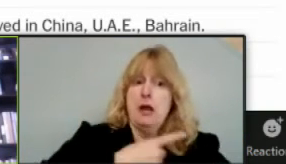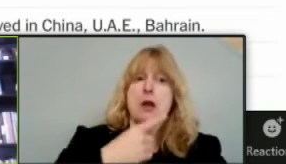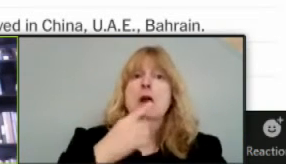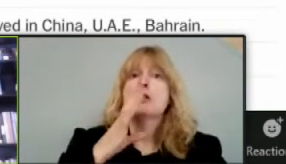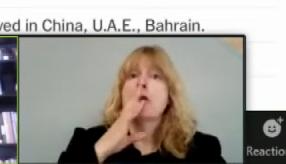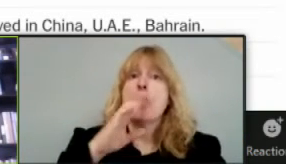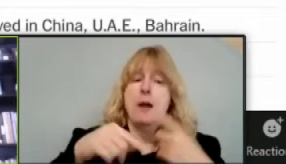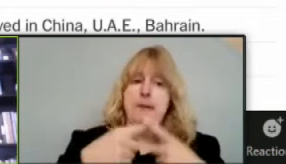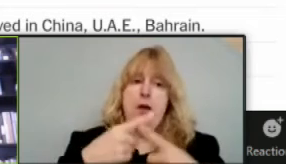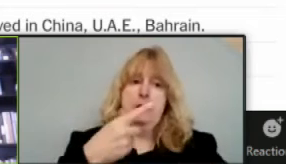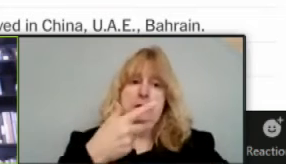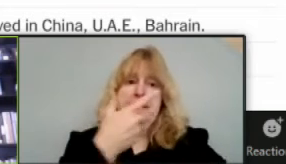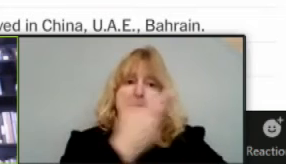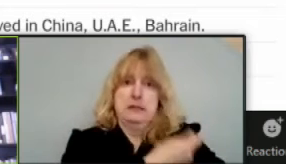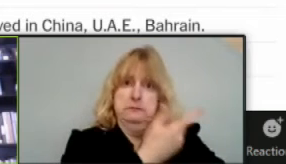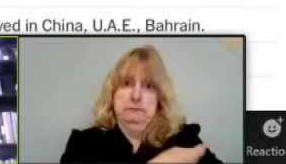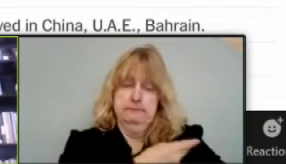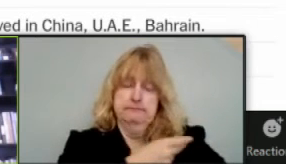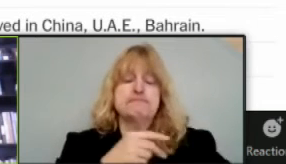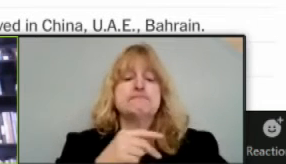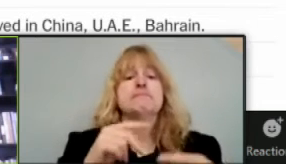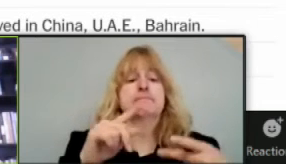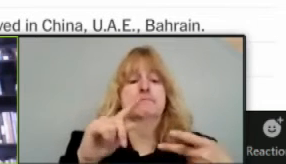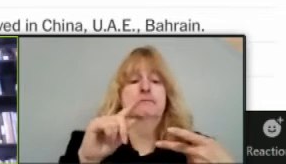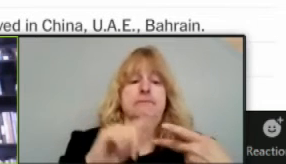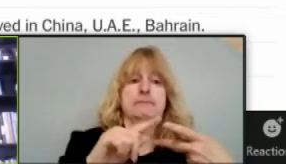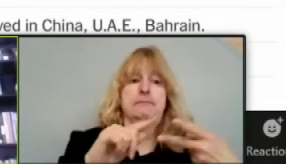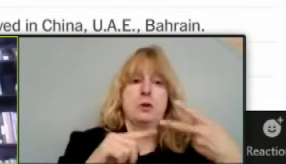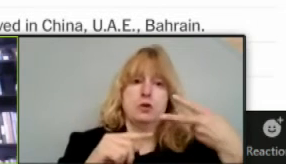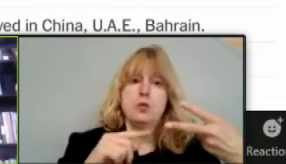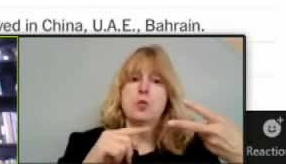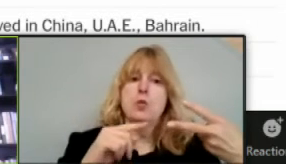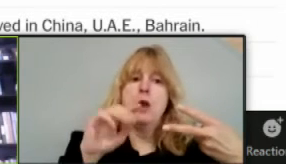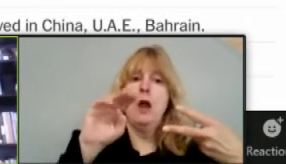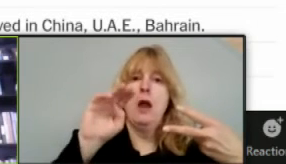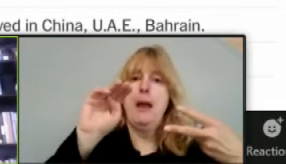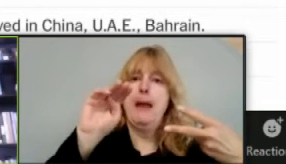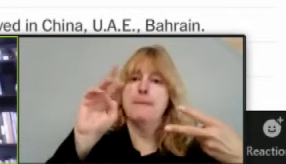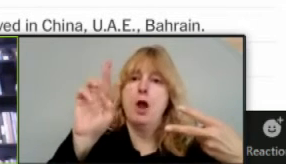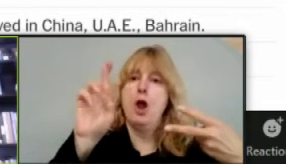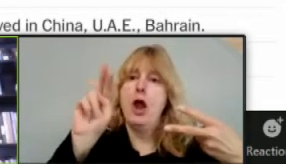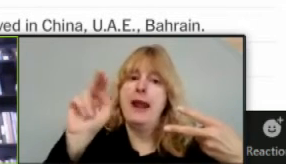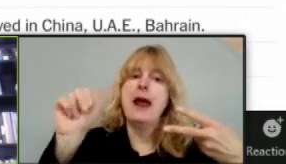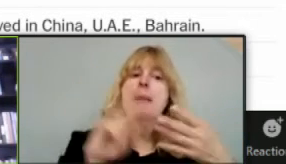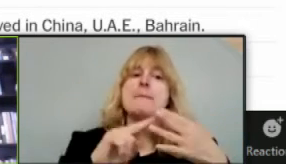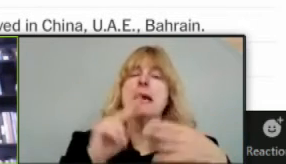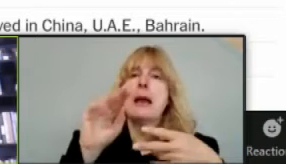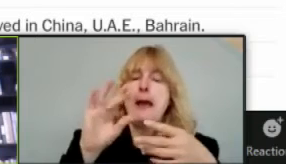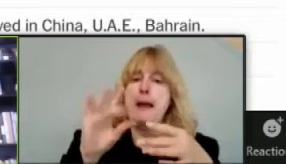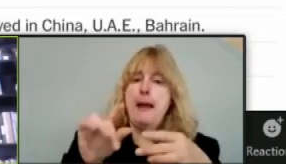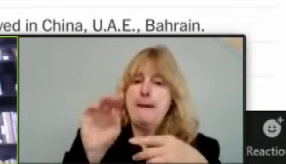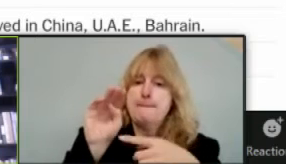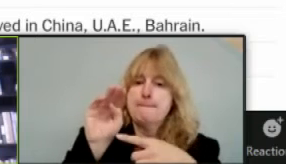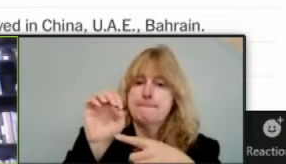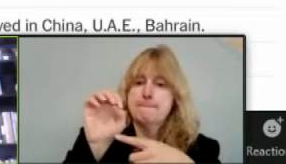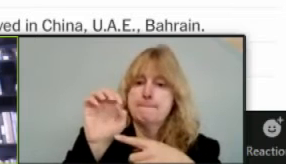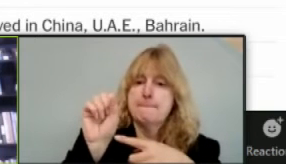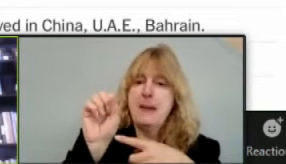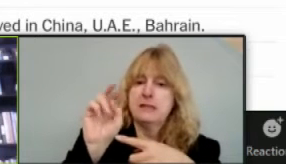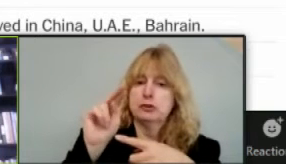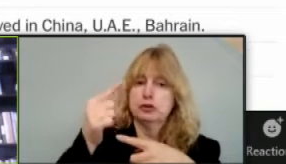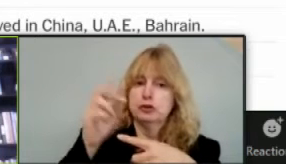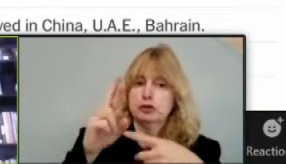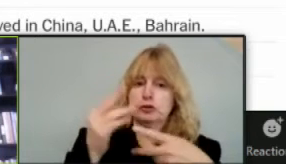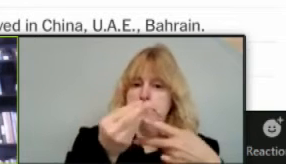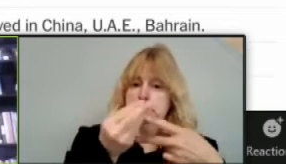2 vaccines, both are messenger RNA platforms that have been approved for emergency use authorization in the USA.